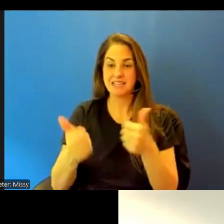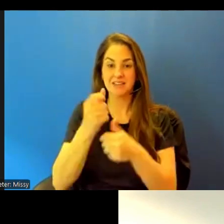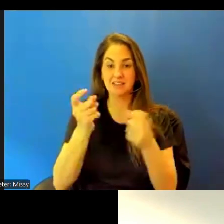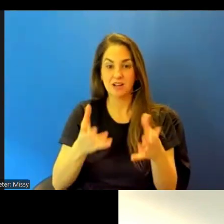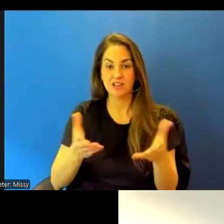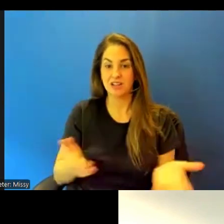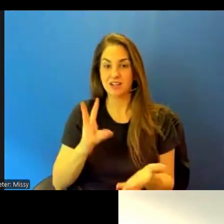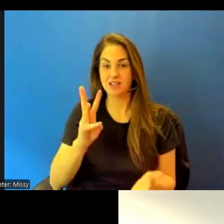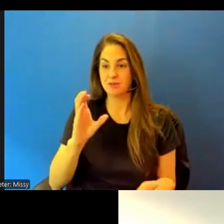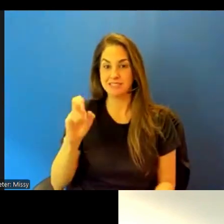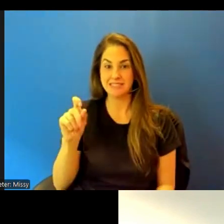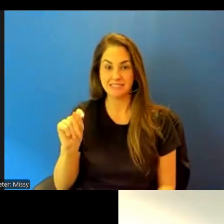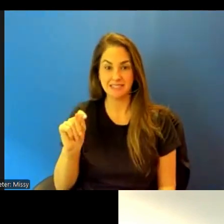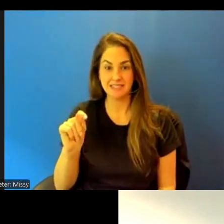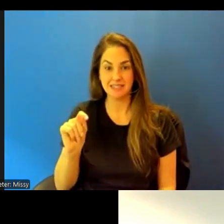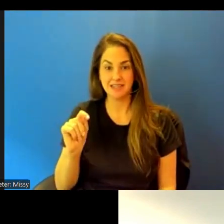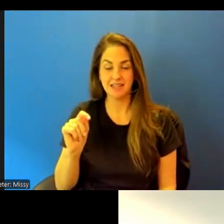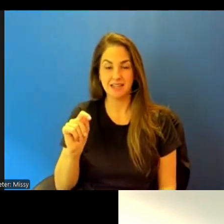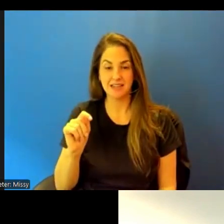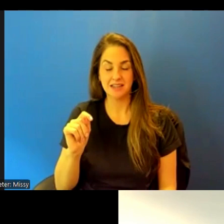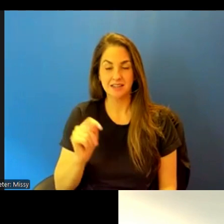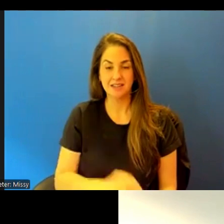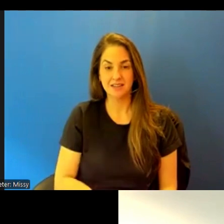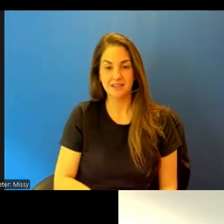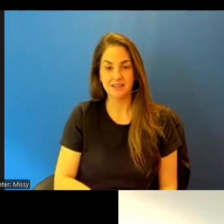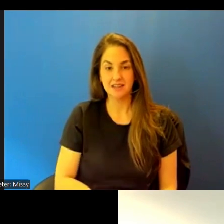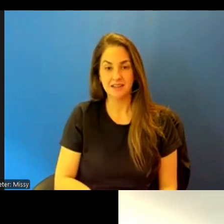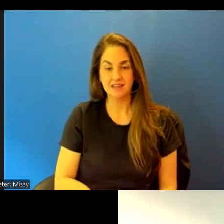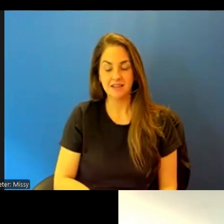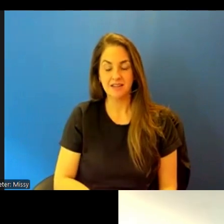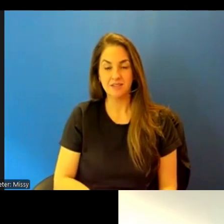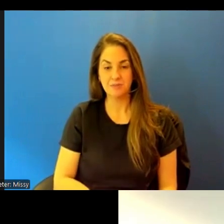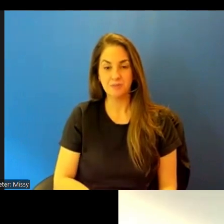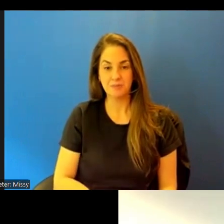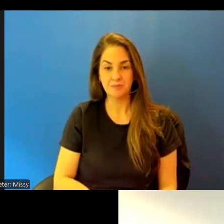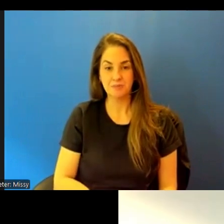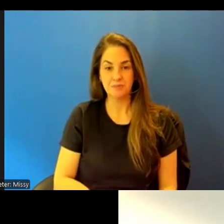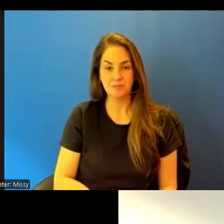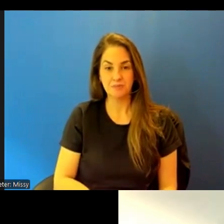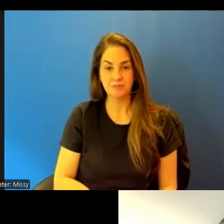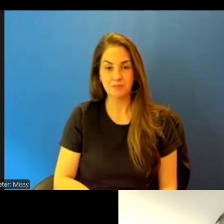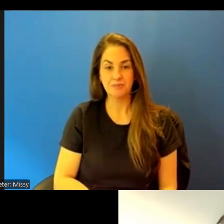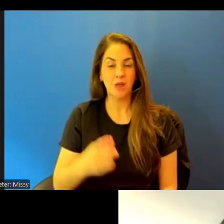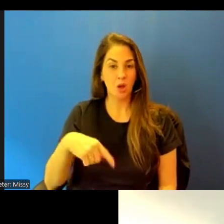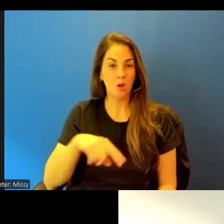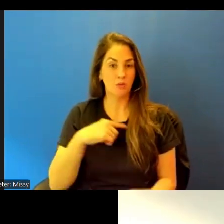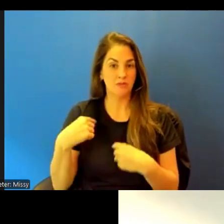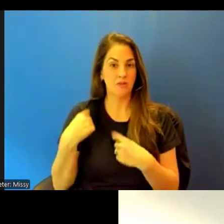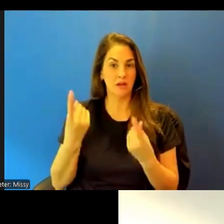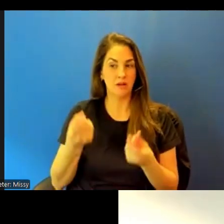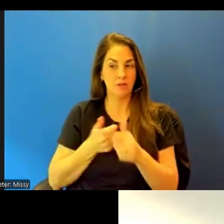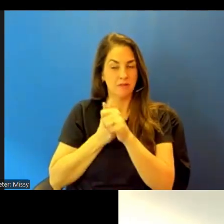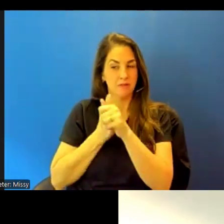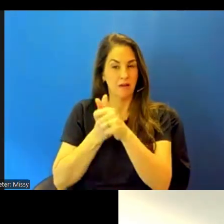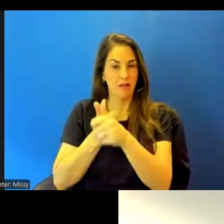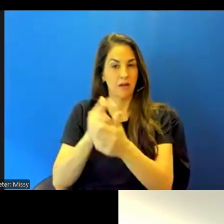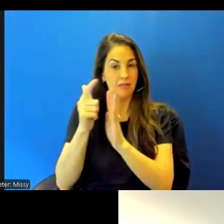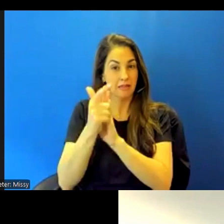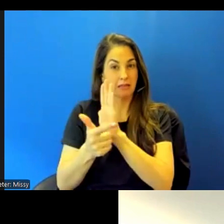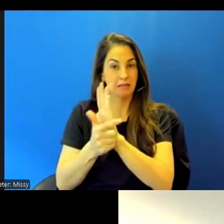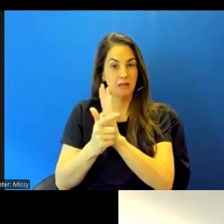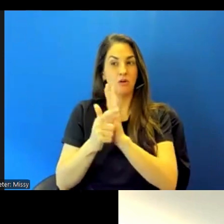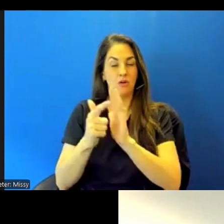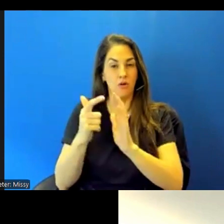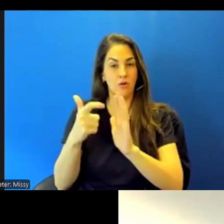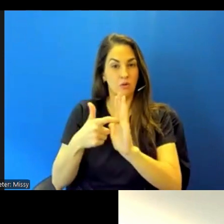at WCET, and we have been tracking the legal landscape pretty closely